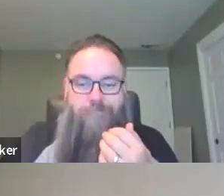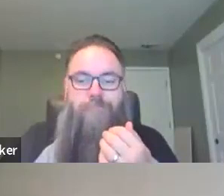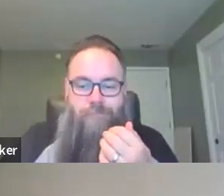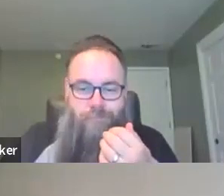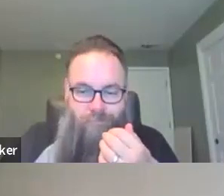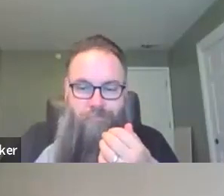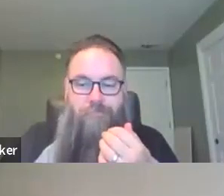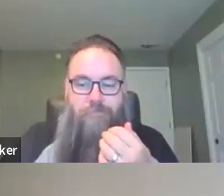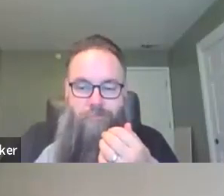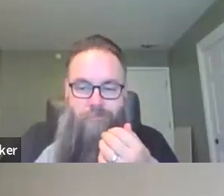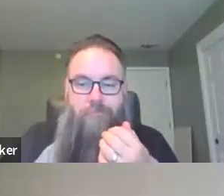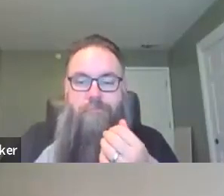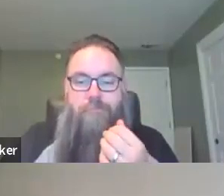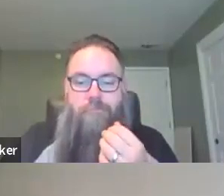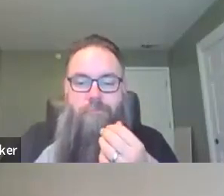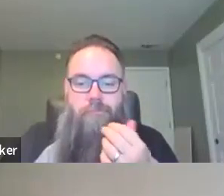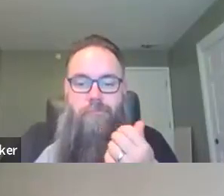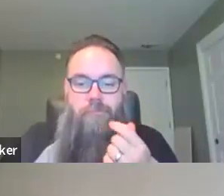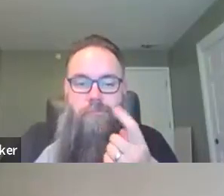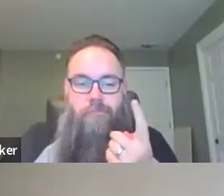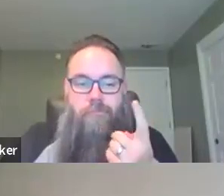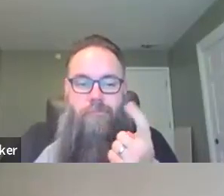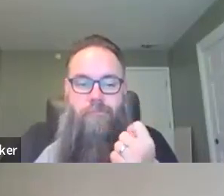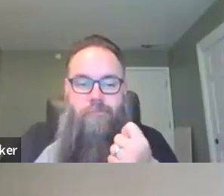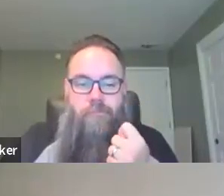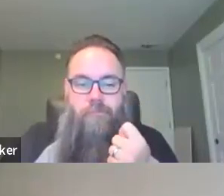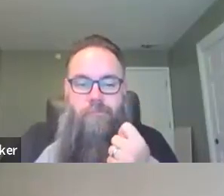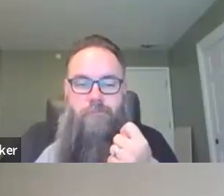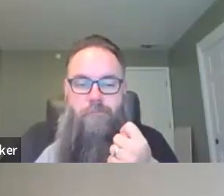it. And so the families that sometimes have concerns about like,